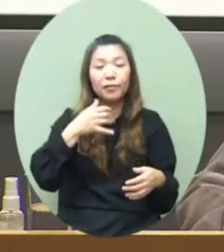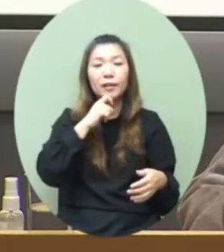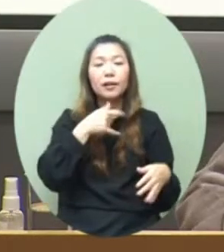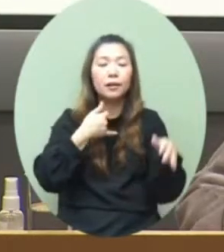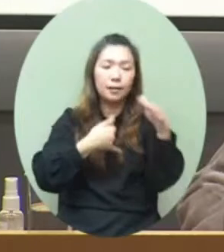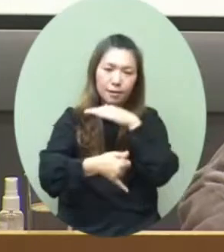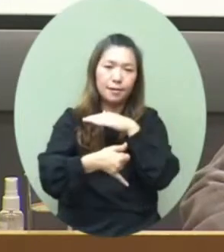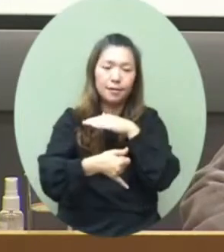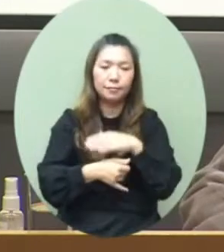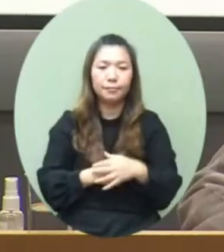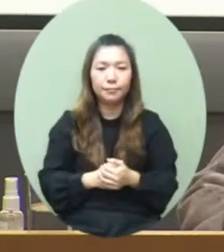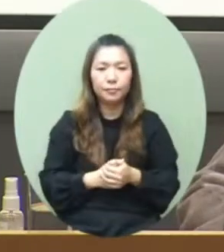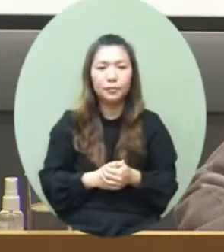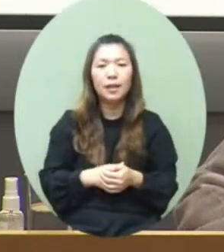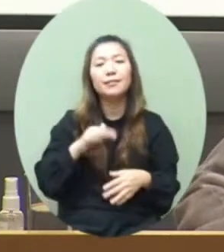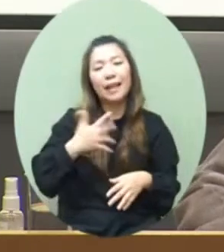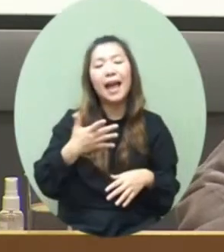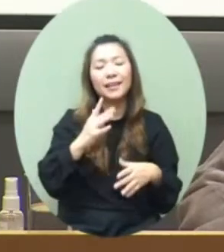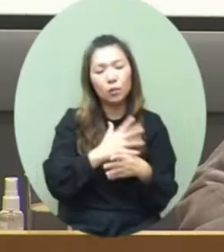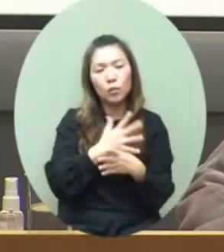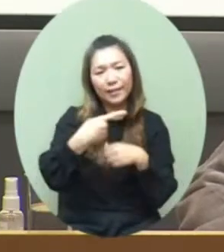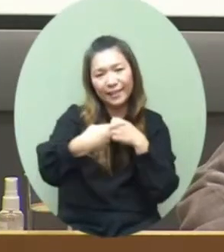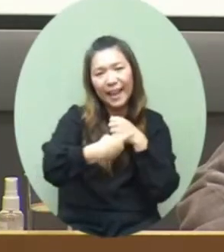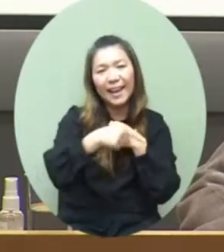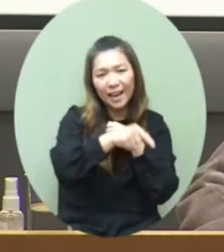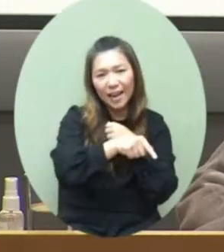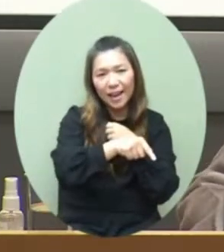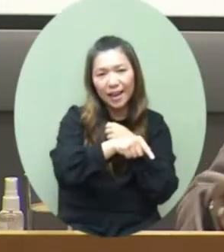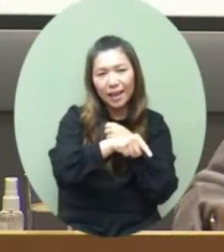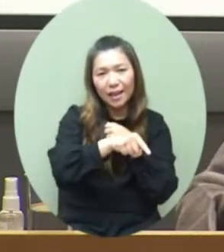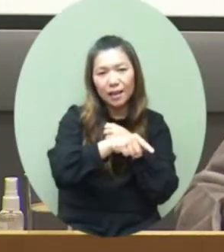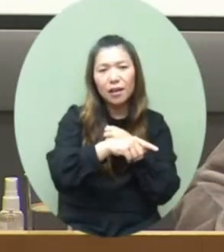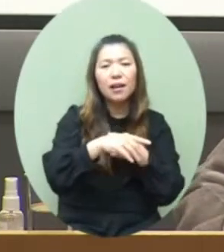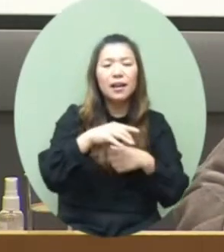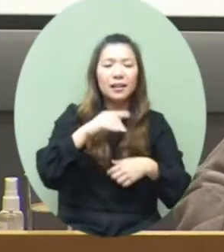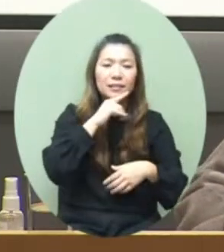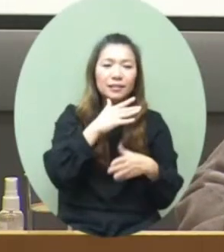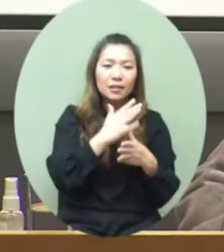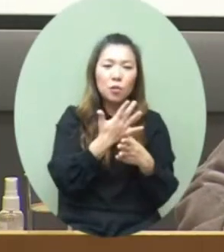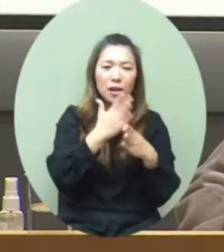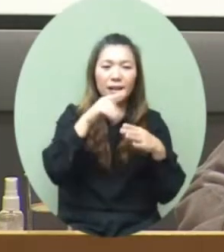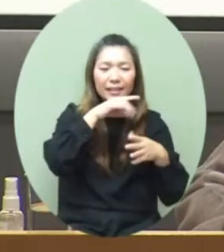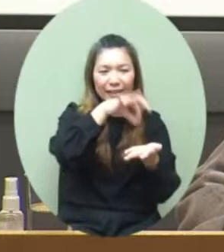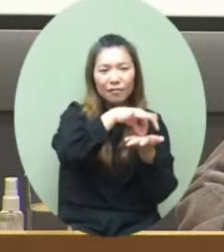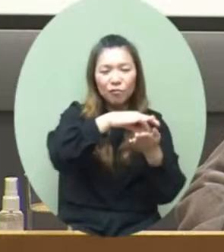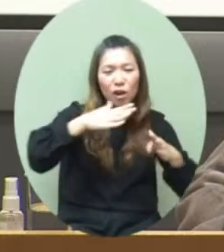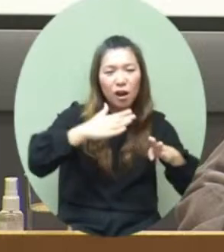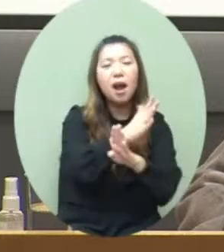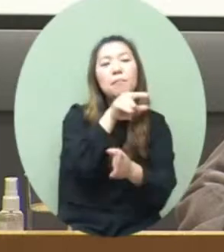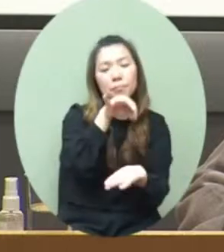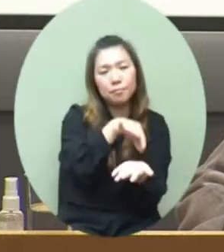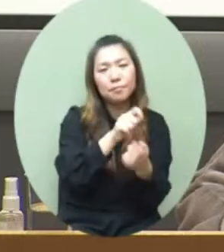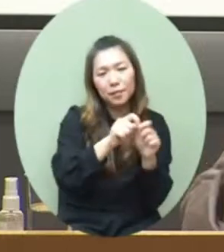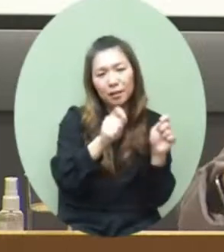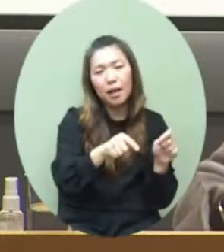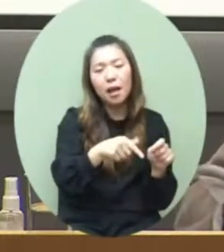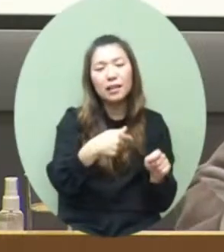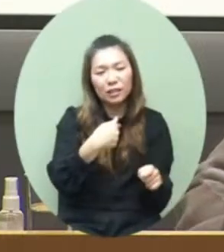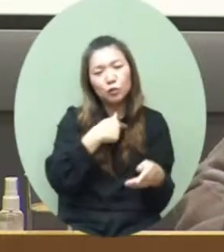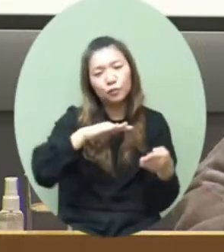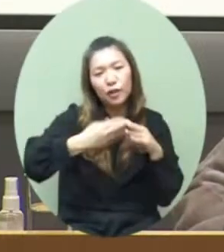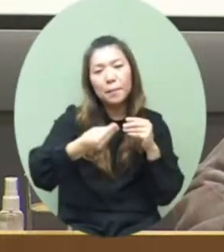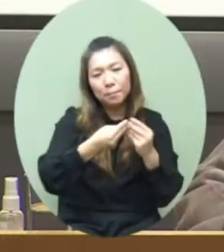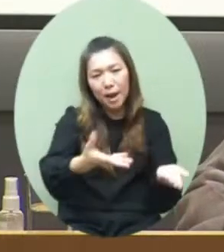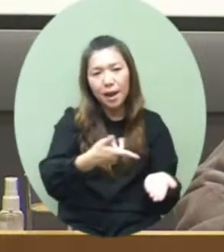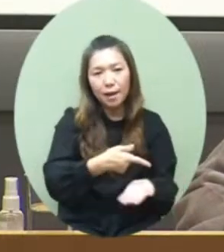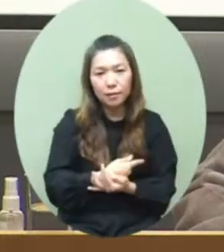want to encourage more people to come, save and accept the first gourmet marketplace because of venue